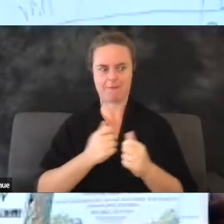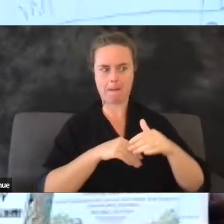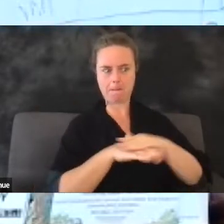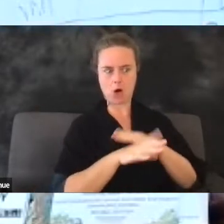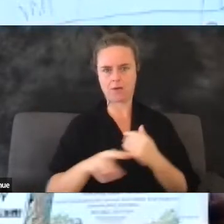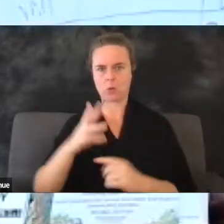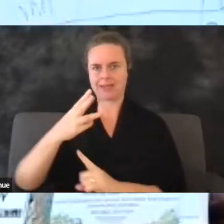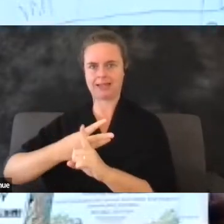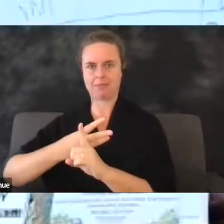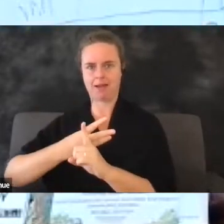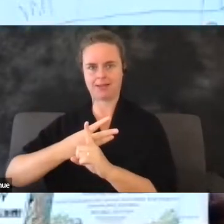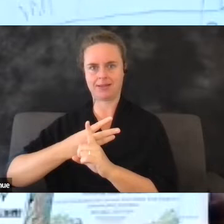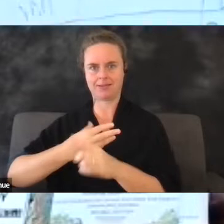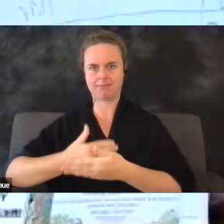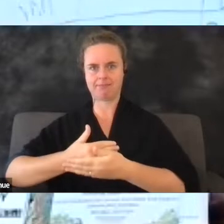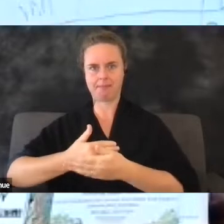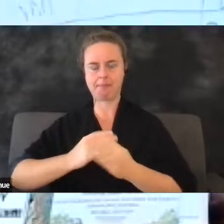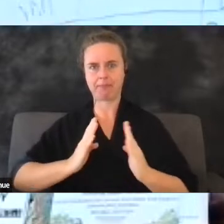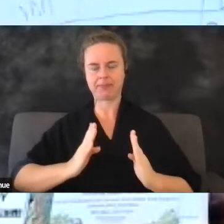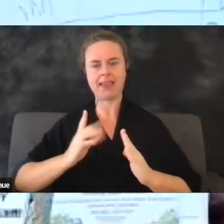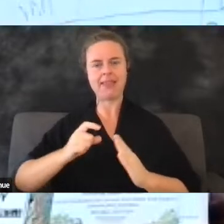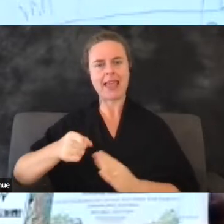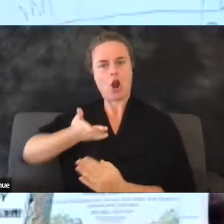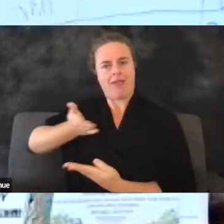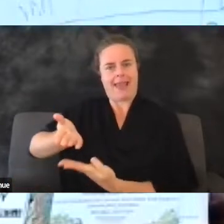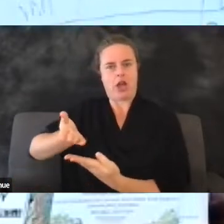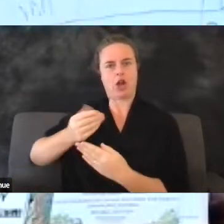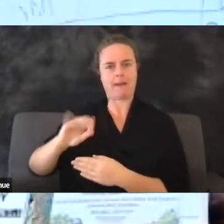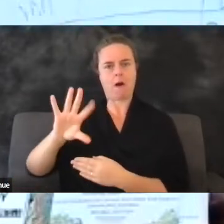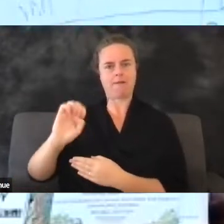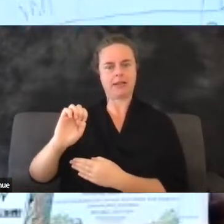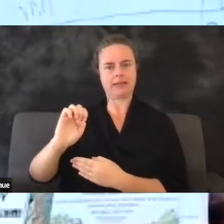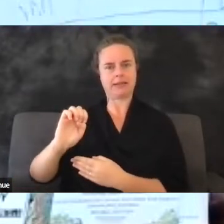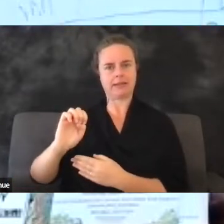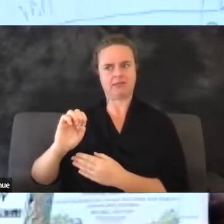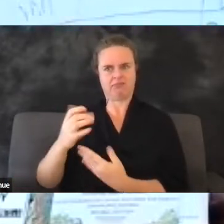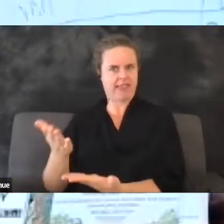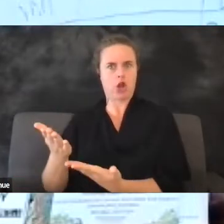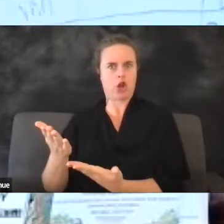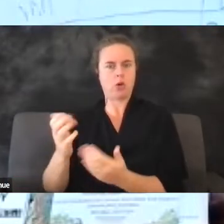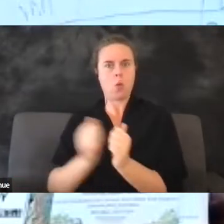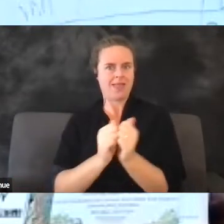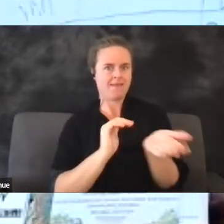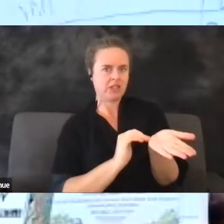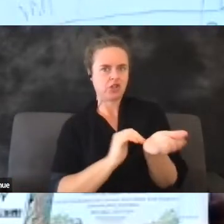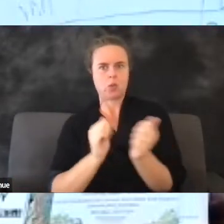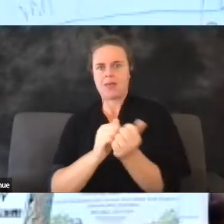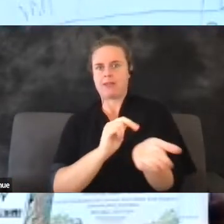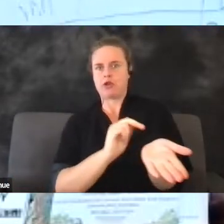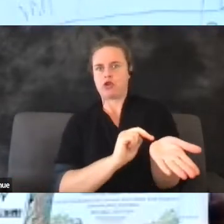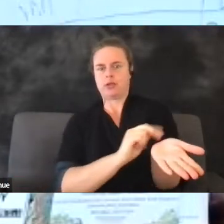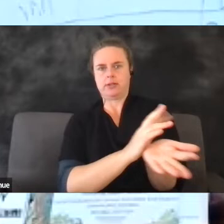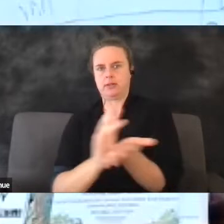they are in that office during those visits in tandem with the physician and with the nurses. So